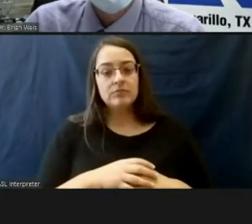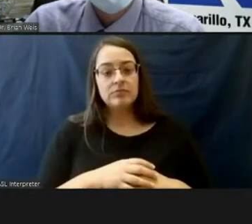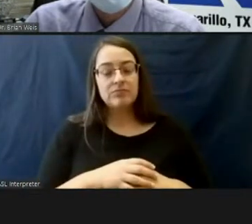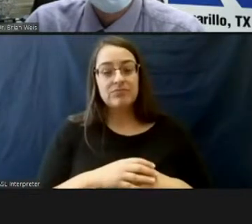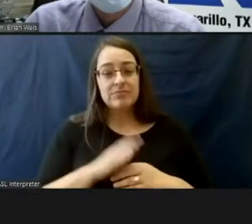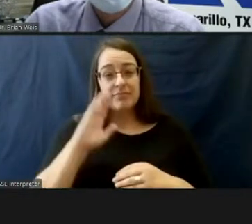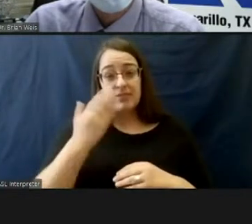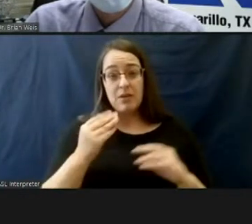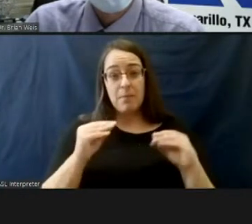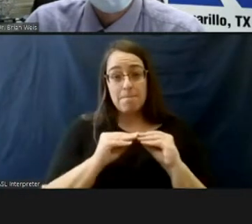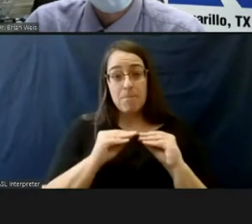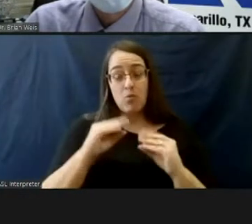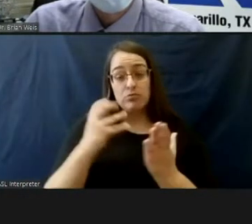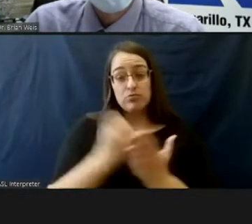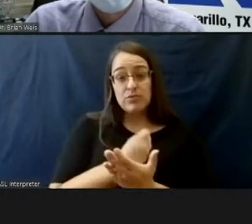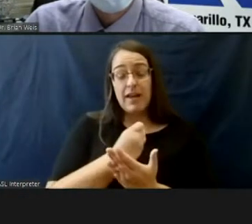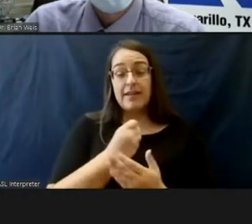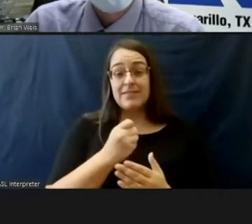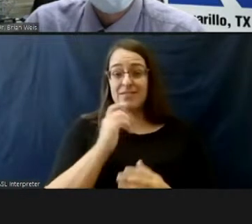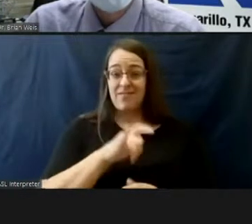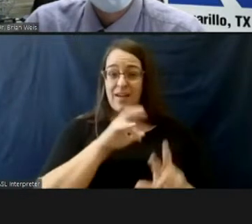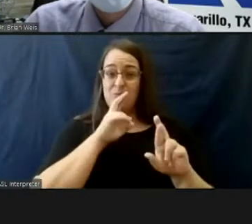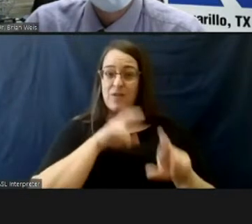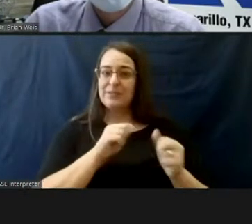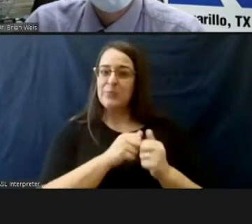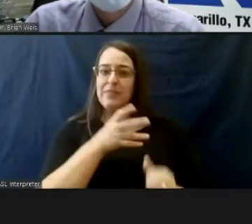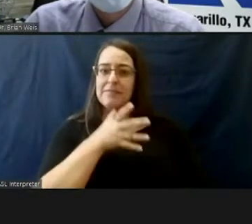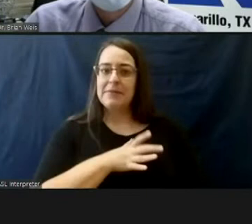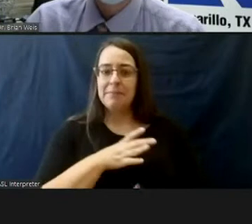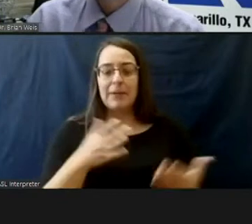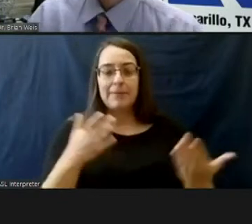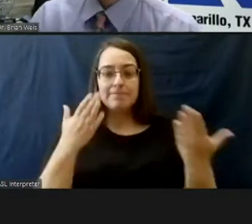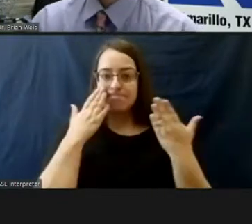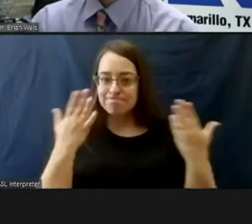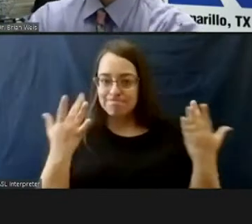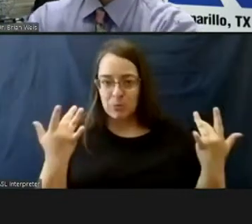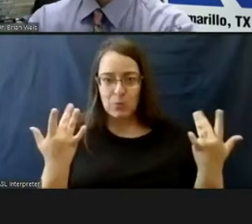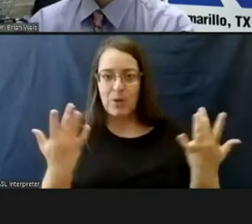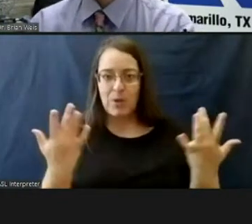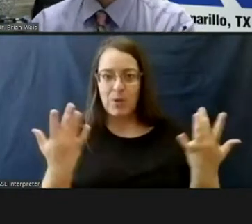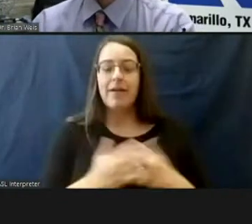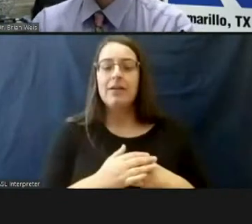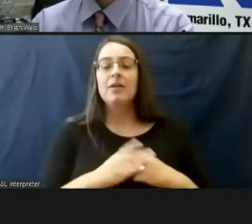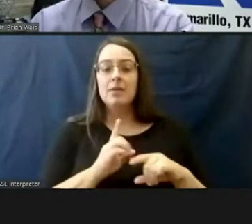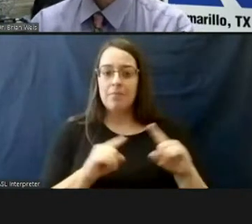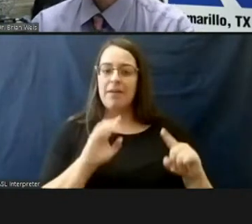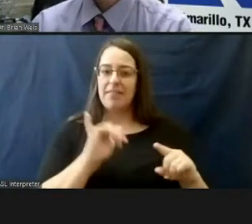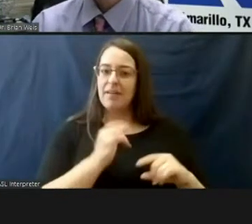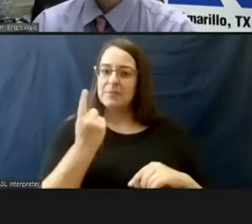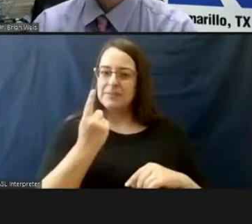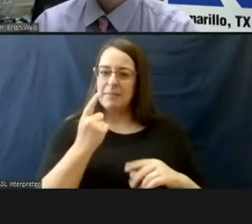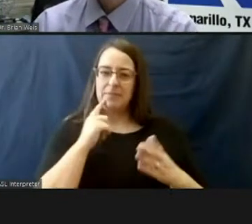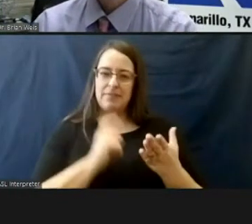those reactions in females. It's not clear why that happened, but that was something else they noted in